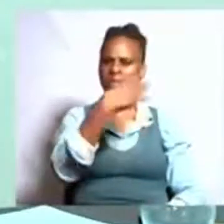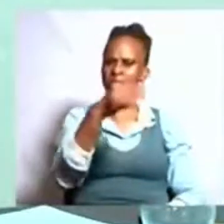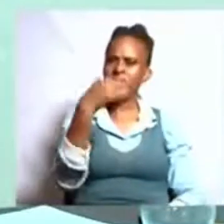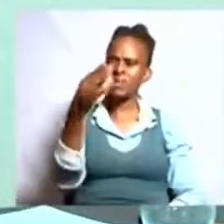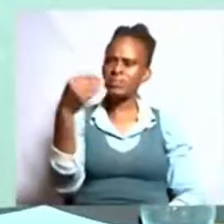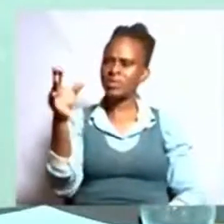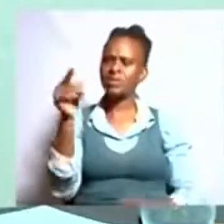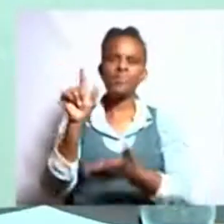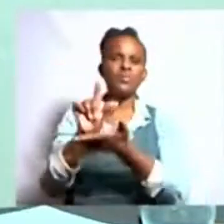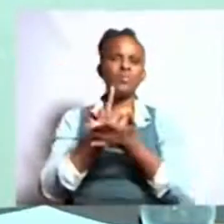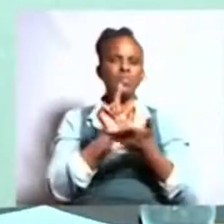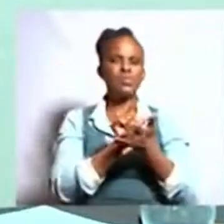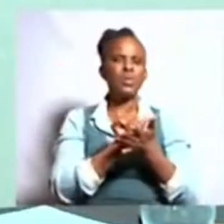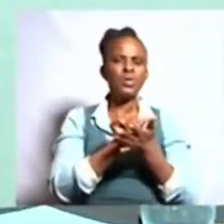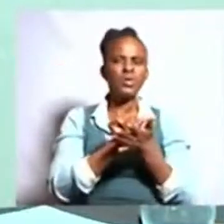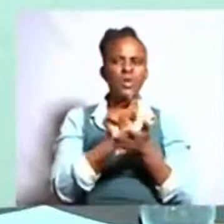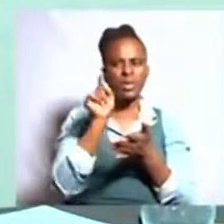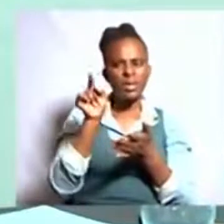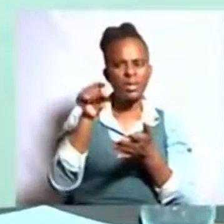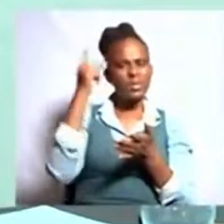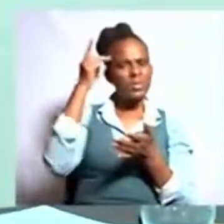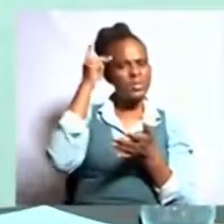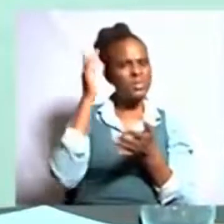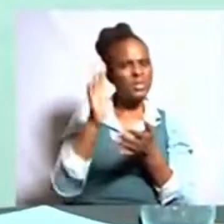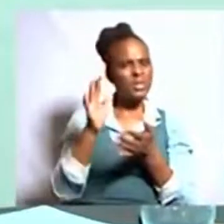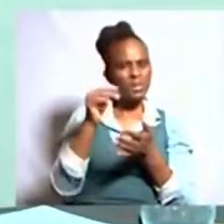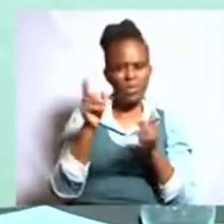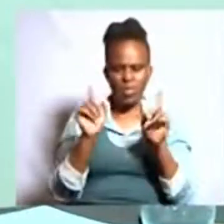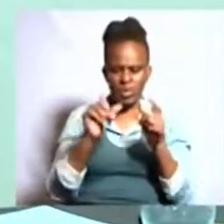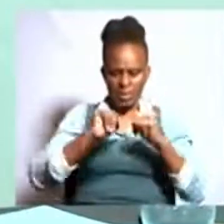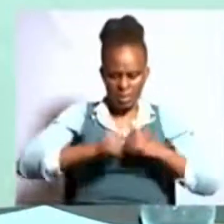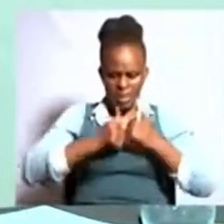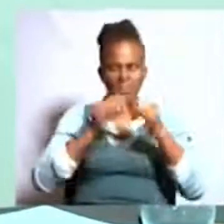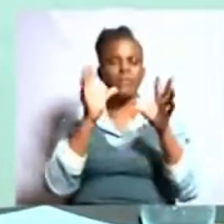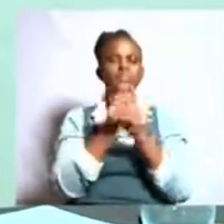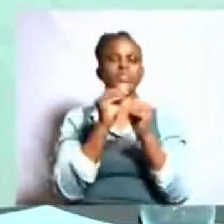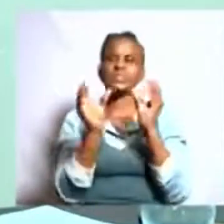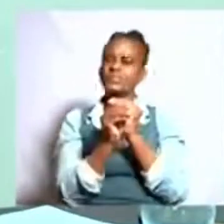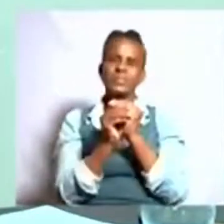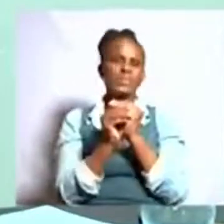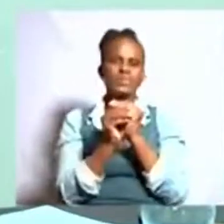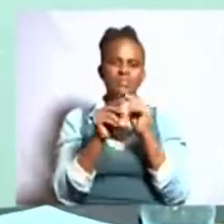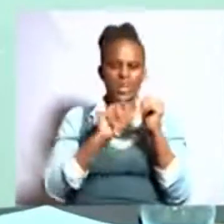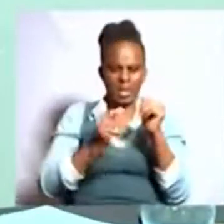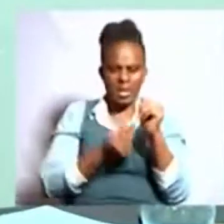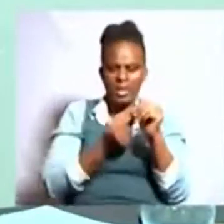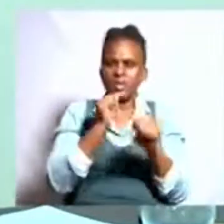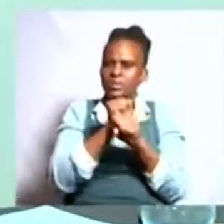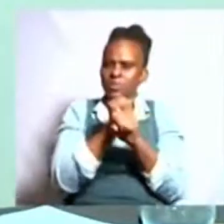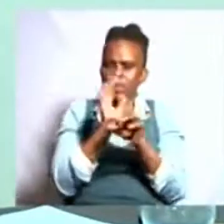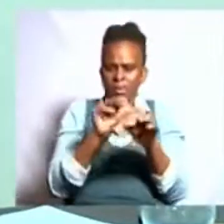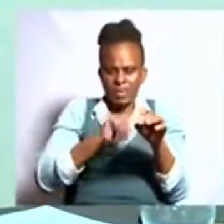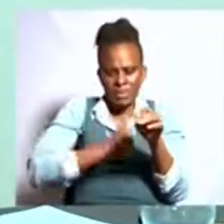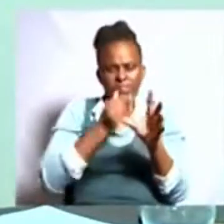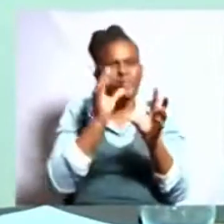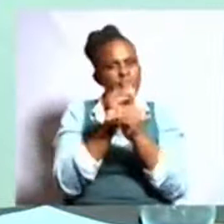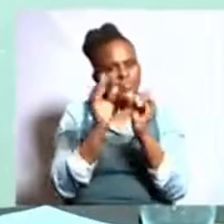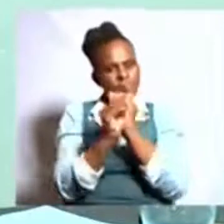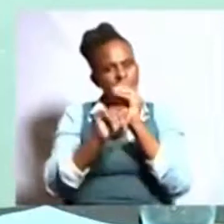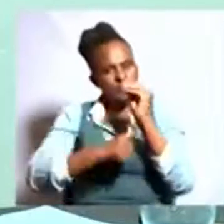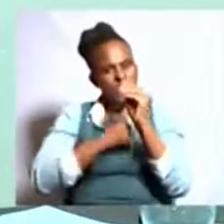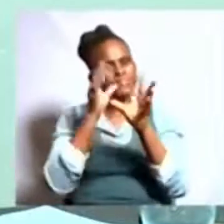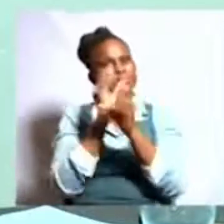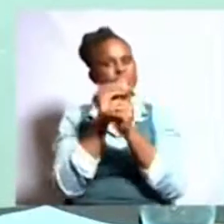loans by our politician. That's where we missed it as your technocrats. We missed